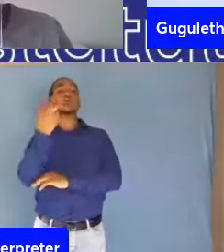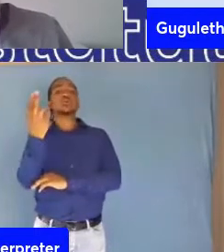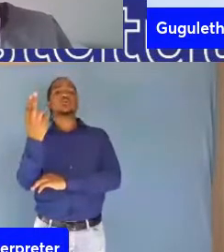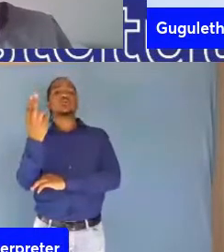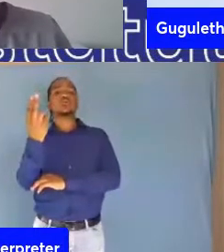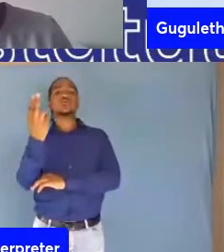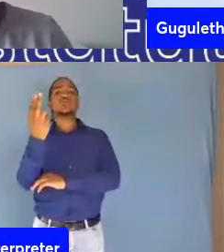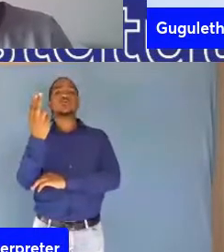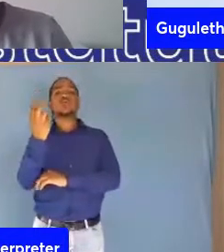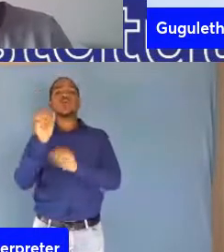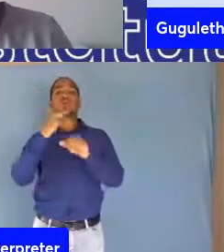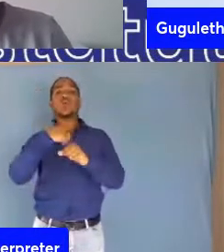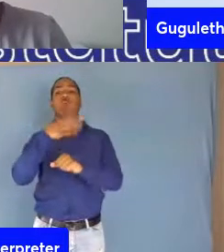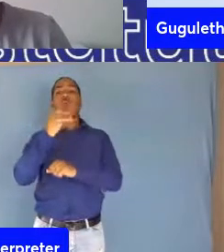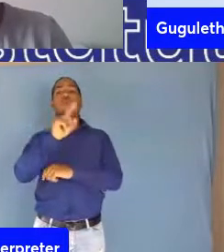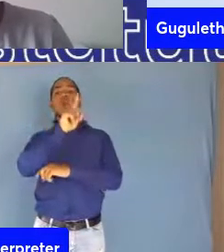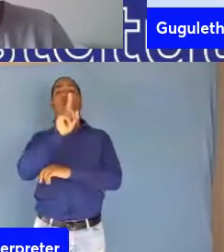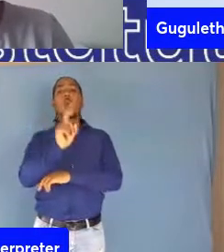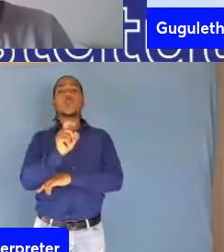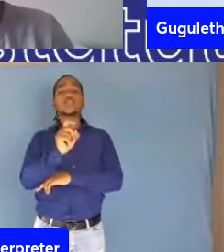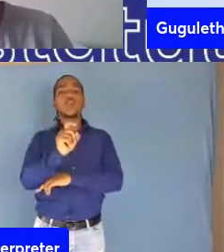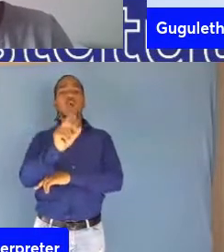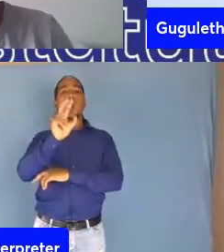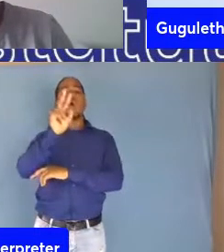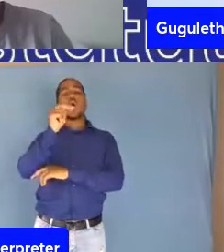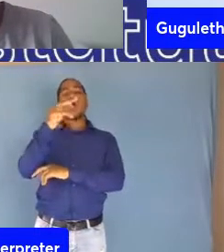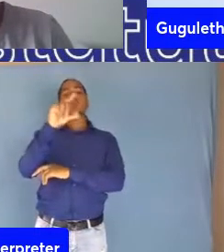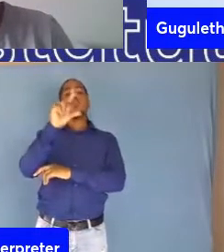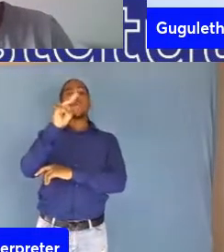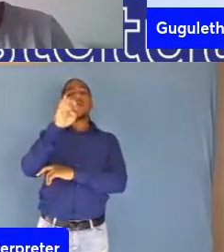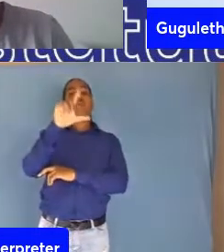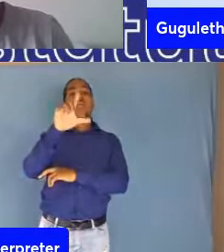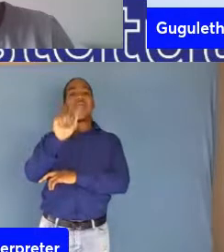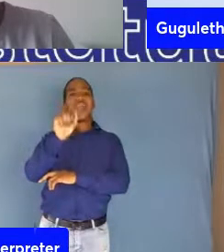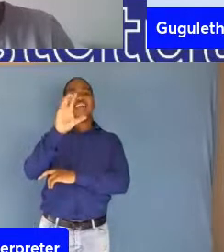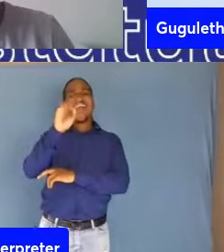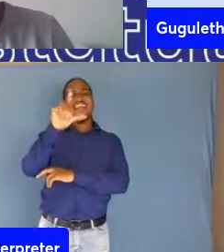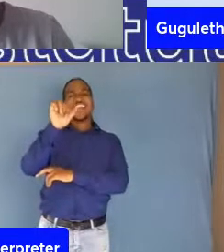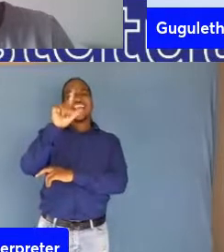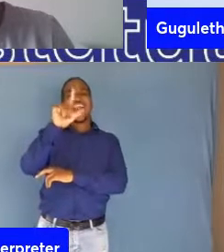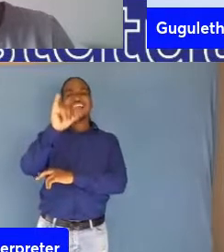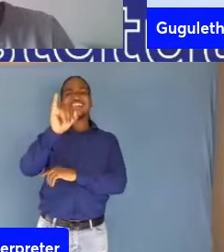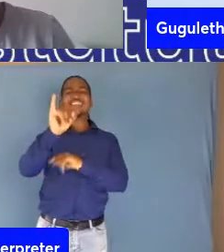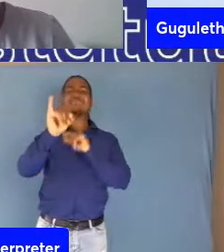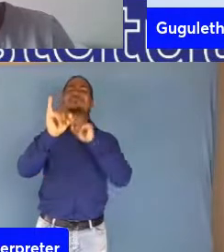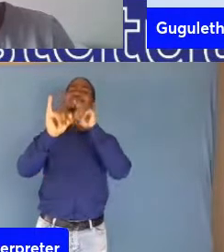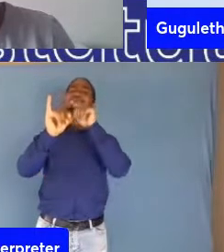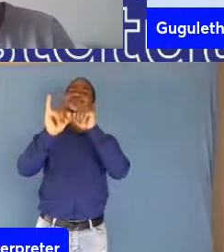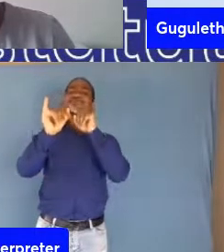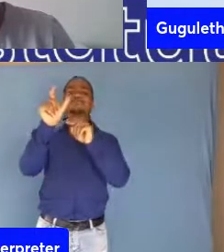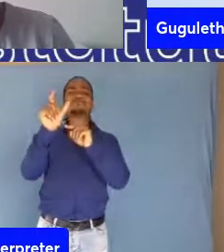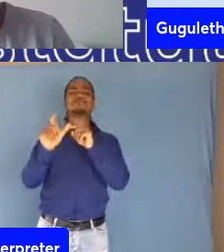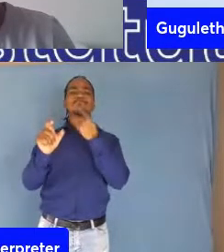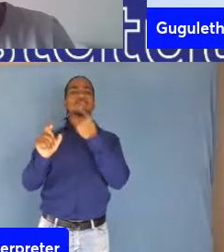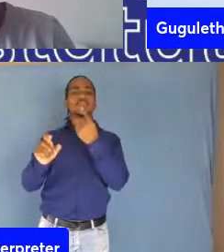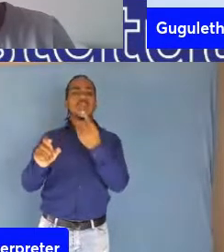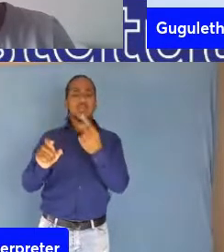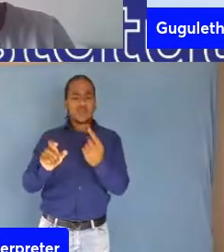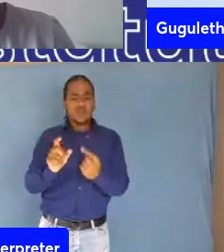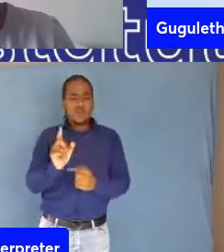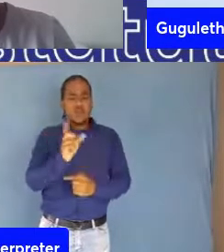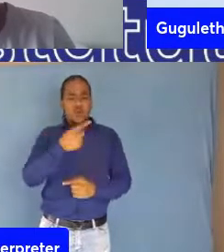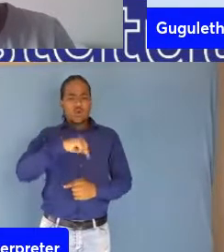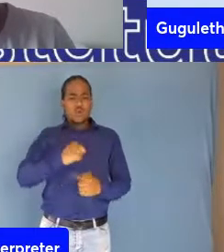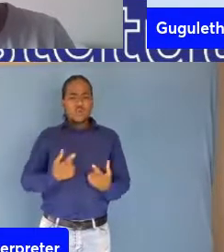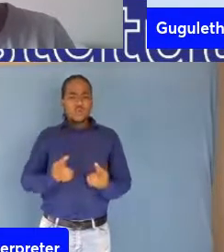question from Ushumela Dlali. Ushumela says, What do we do if the kids don't